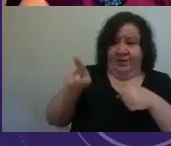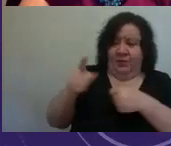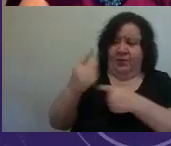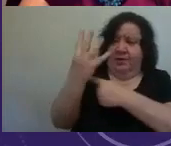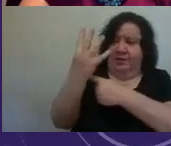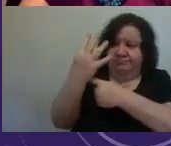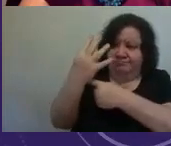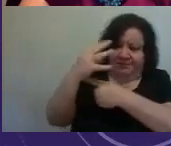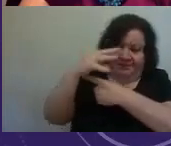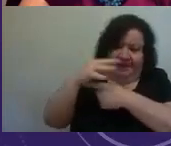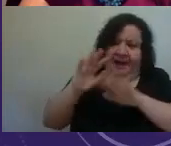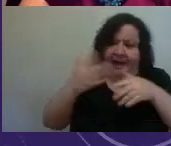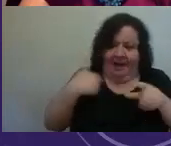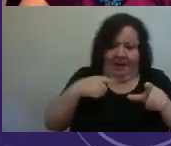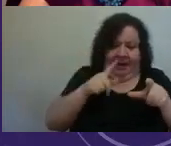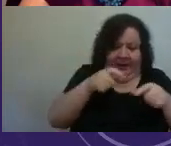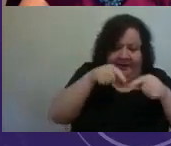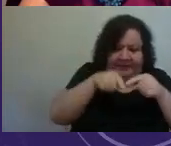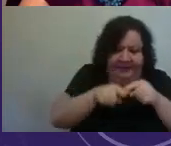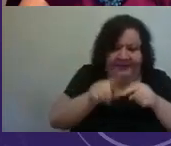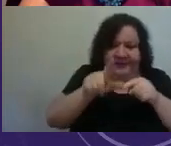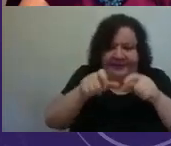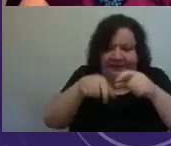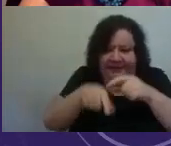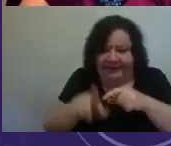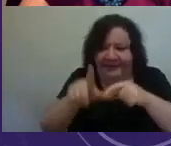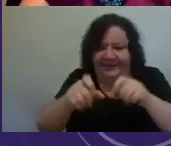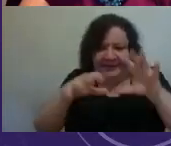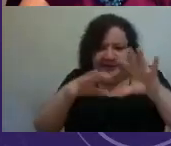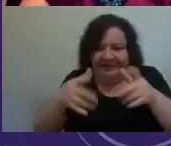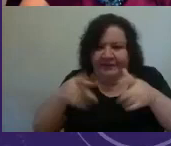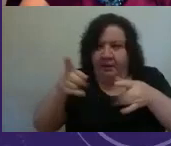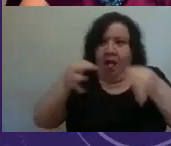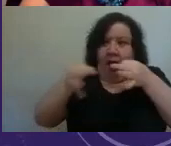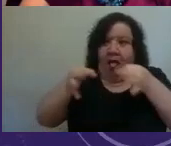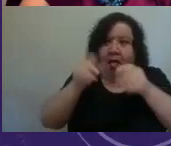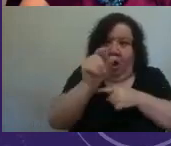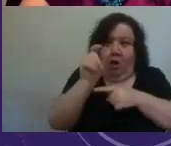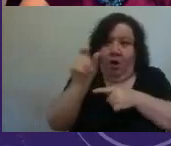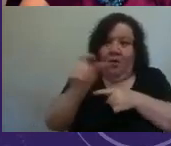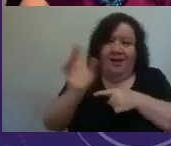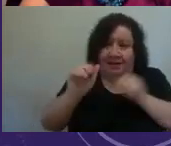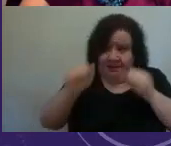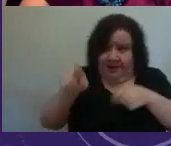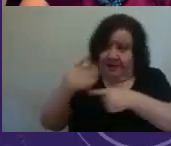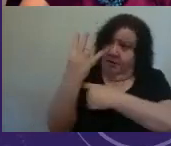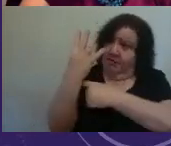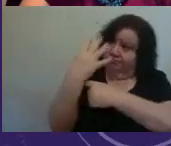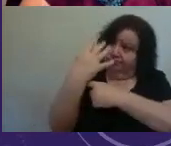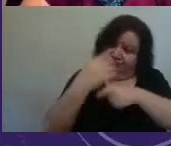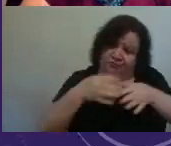Is it possible to have a video showing how to use different accessibility tools on different